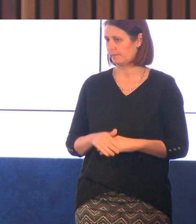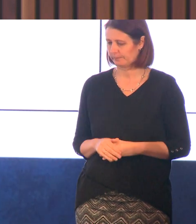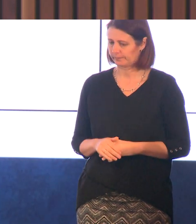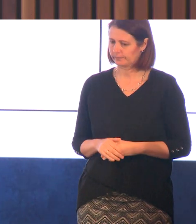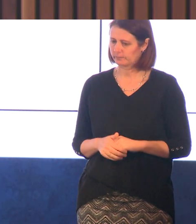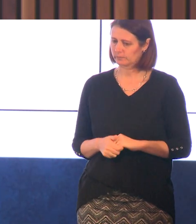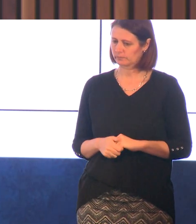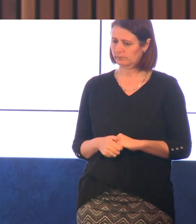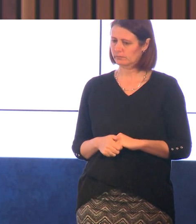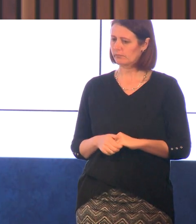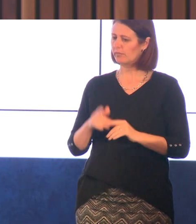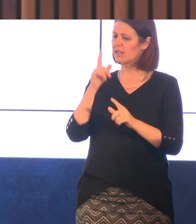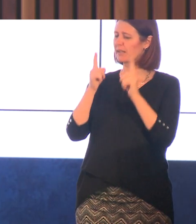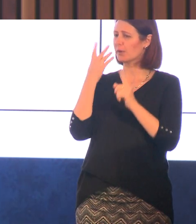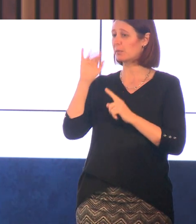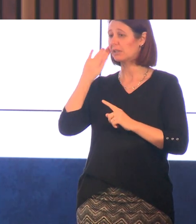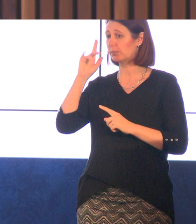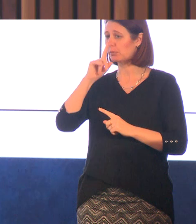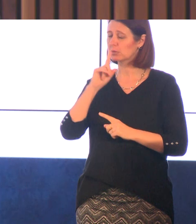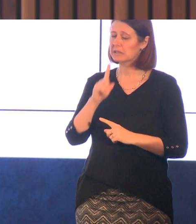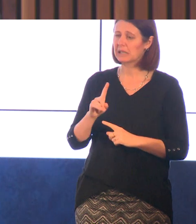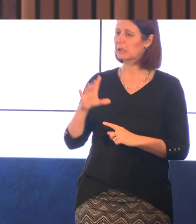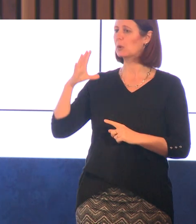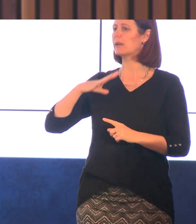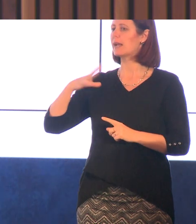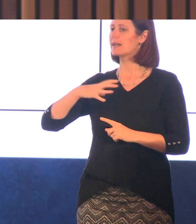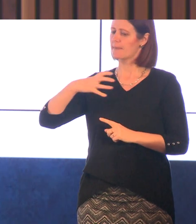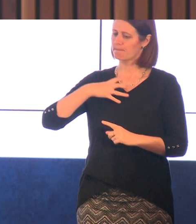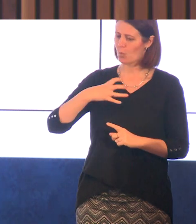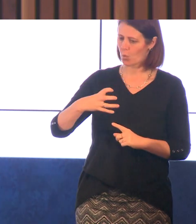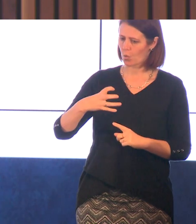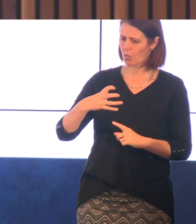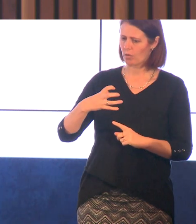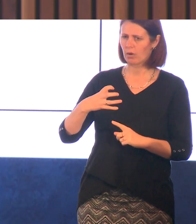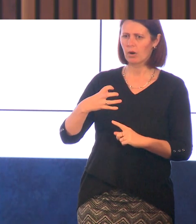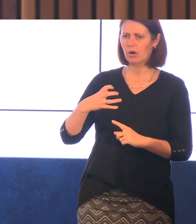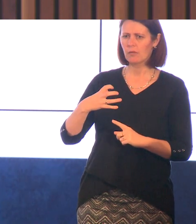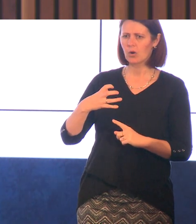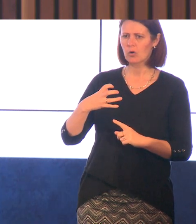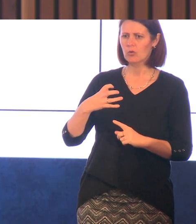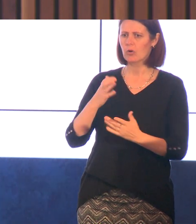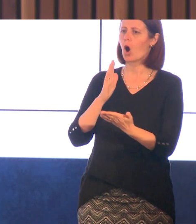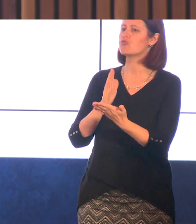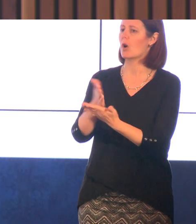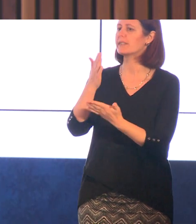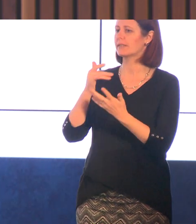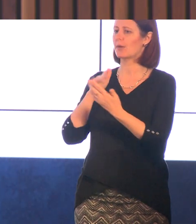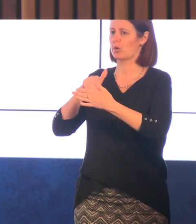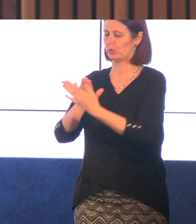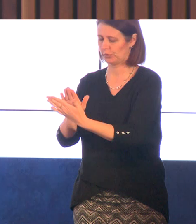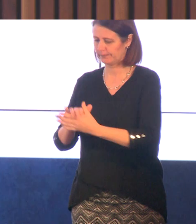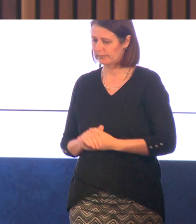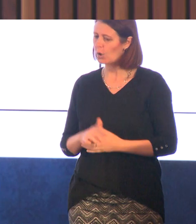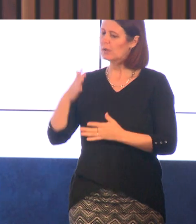I sometimes hear people say that we need more of a rights approach. My response to this is that we need